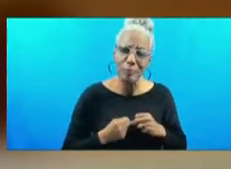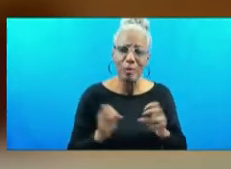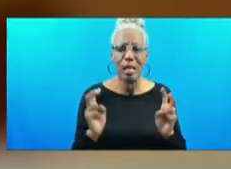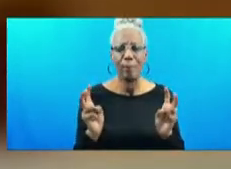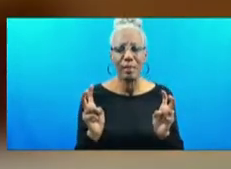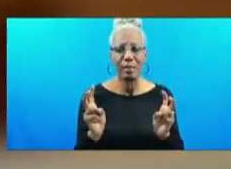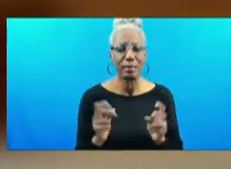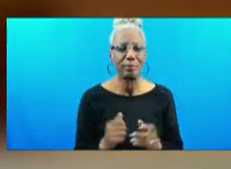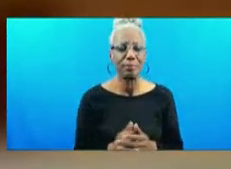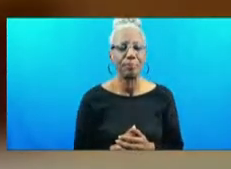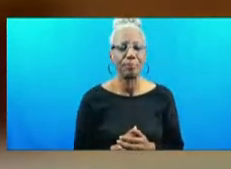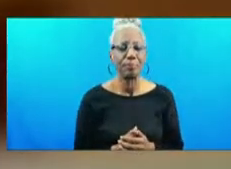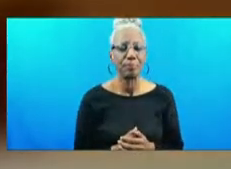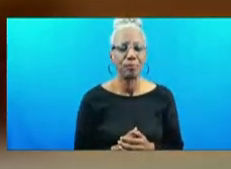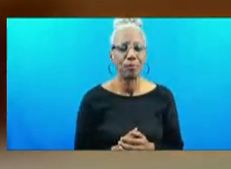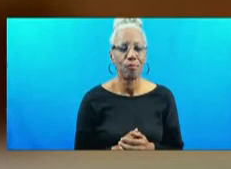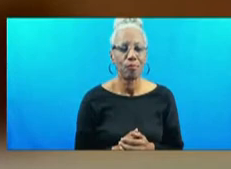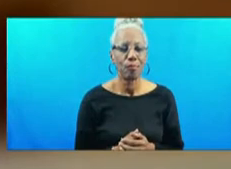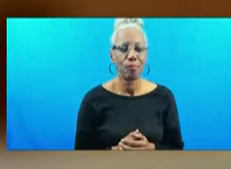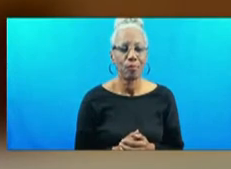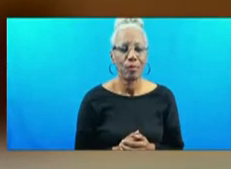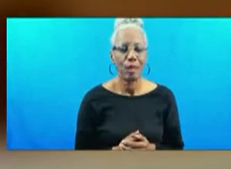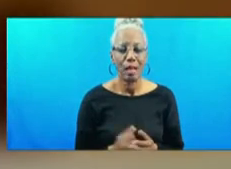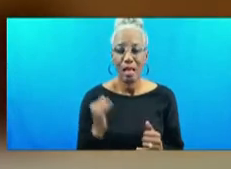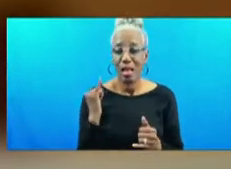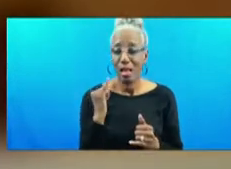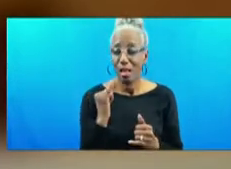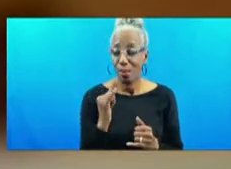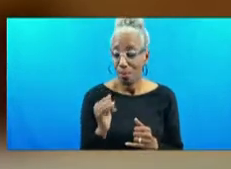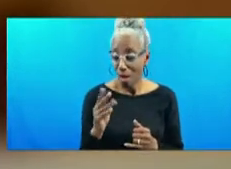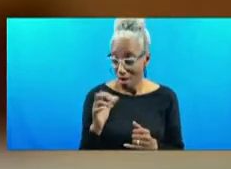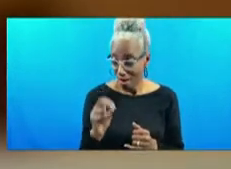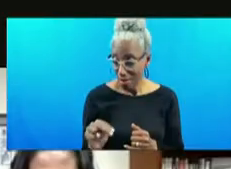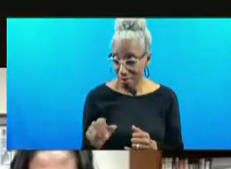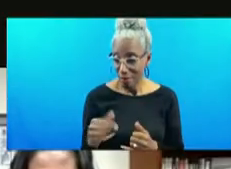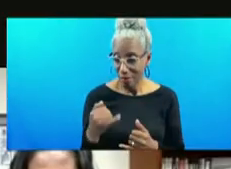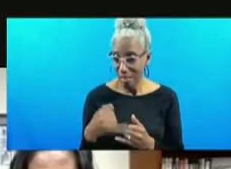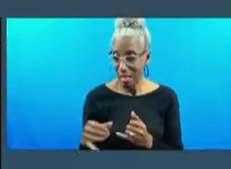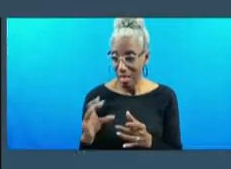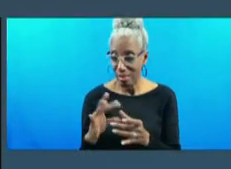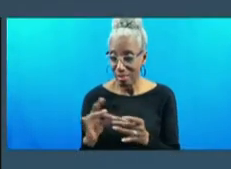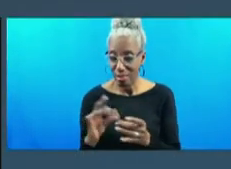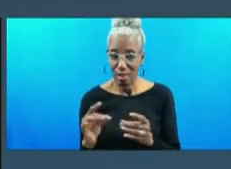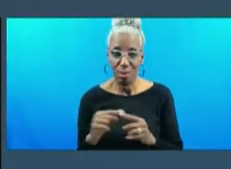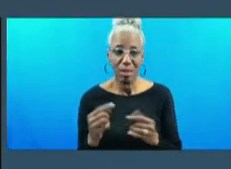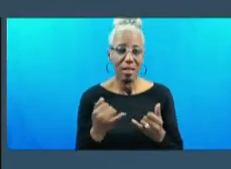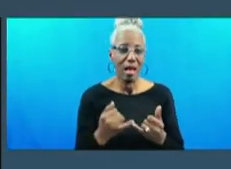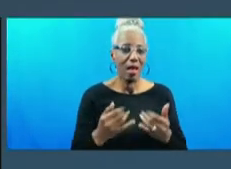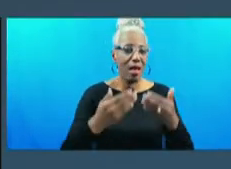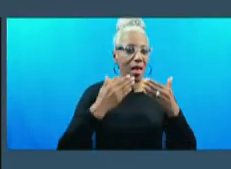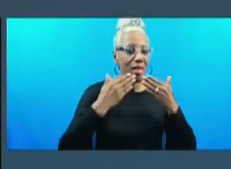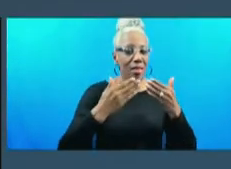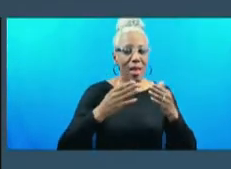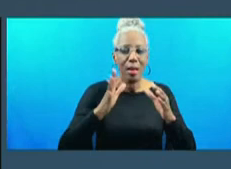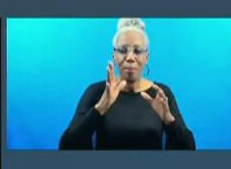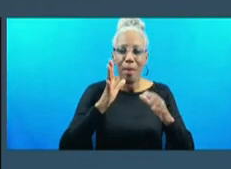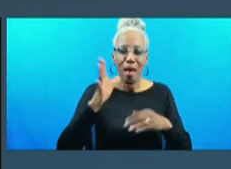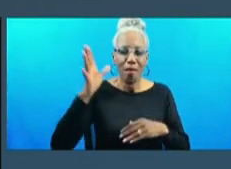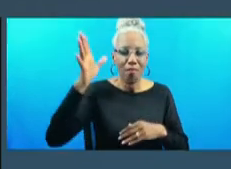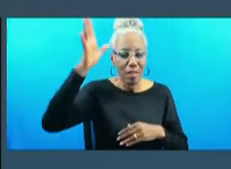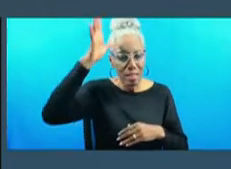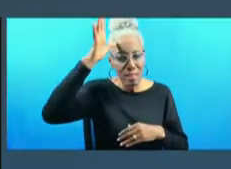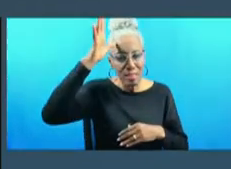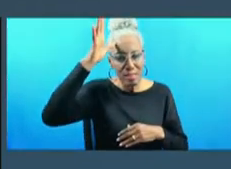I'll give you the last word, Byron and Dr. McKnight. And I really want to thank the parents who took the time. I know you're busy, you have children at home,